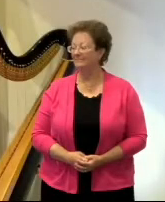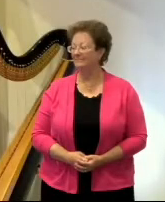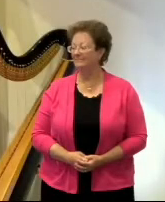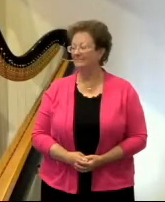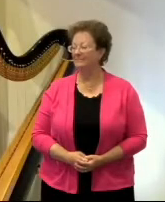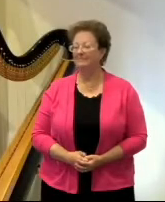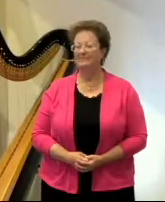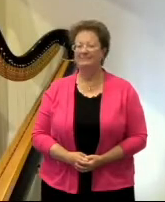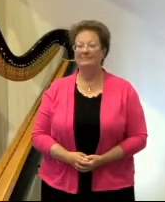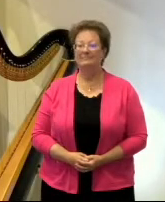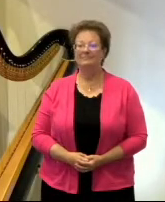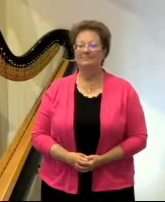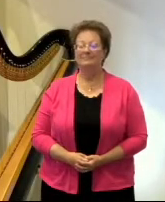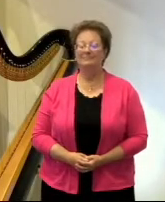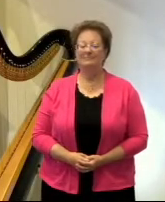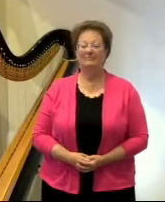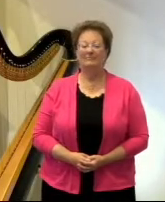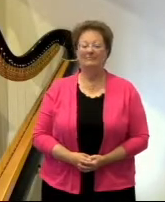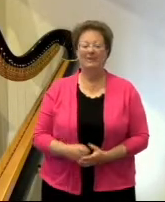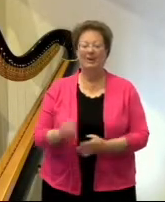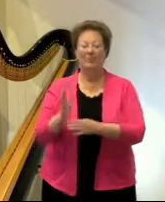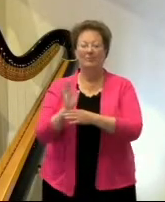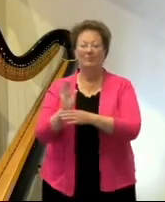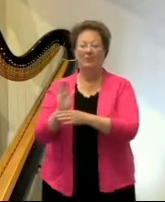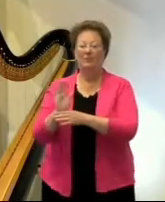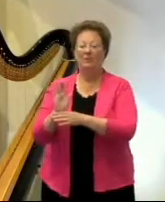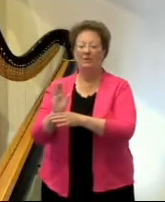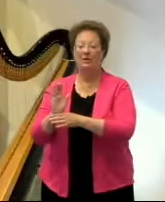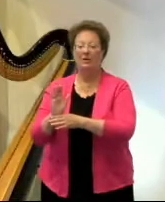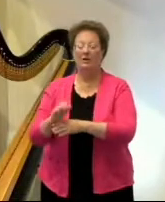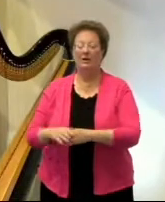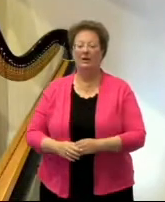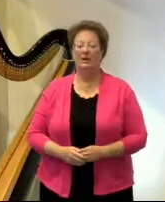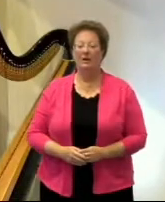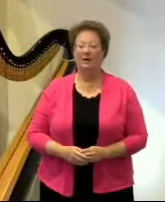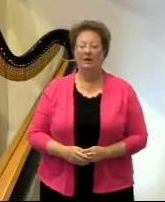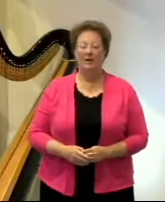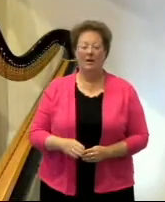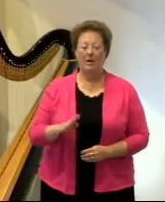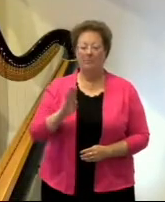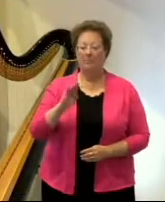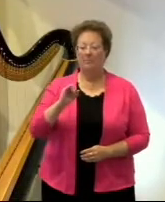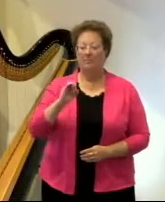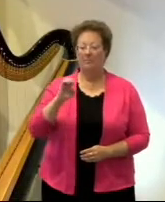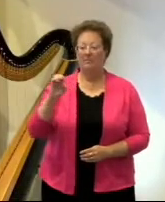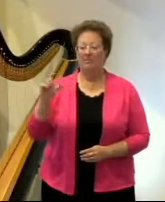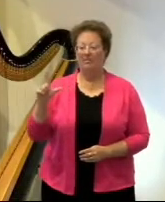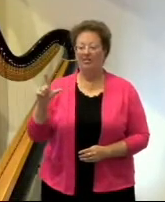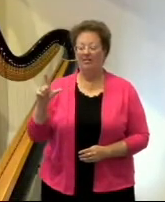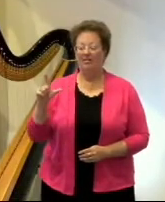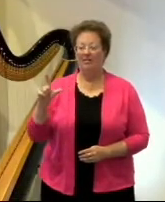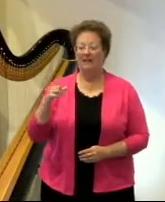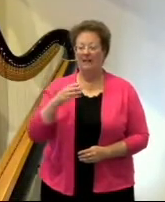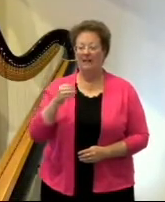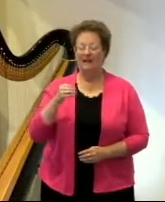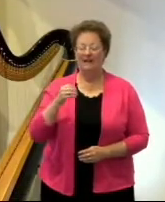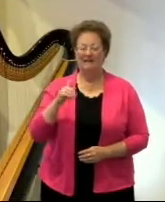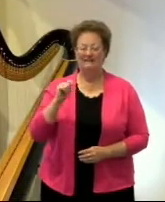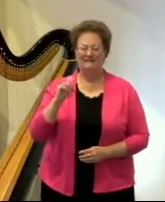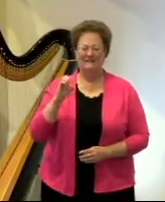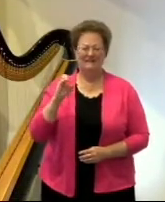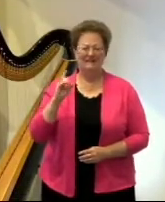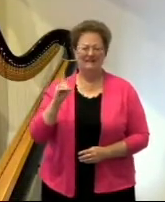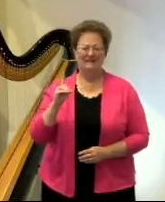In the comedy movie, Bill and Ted's Excellent Adventure, there was one